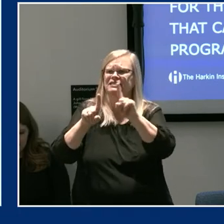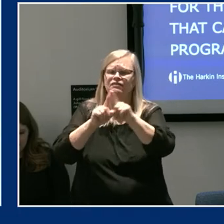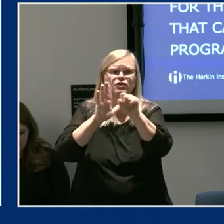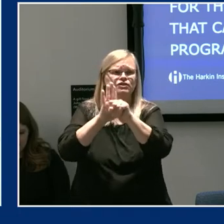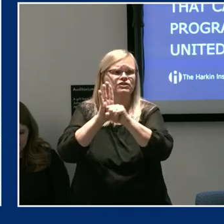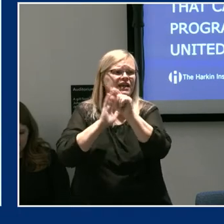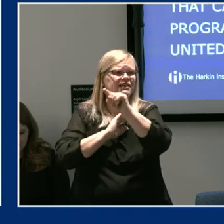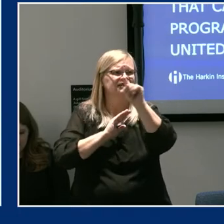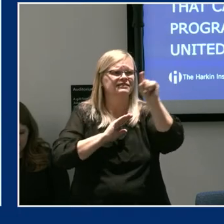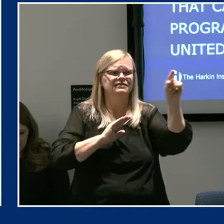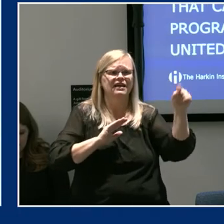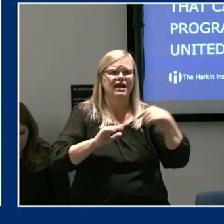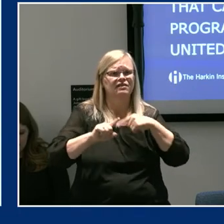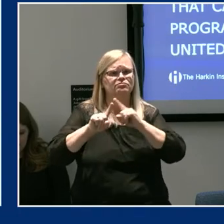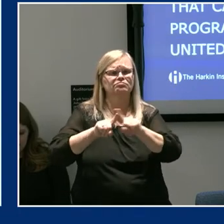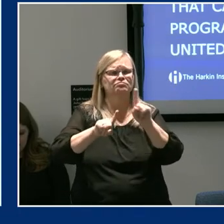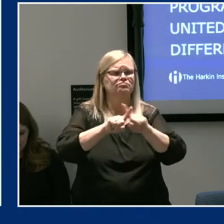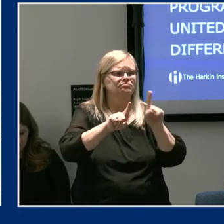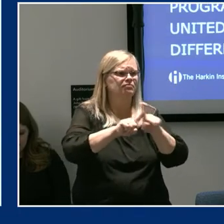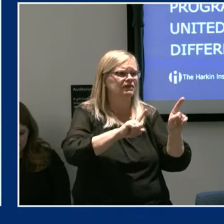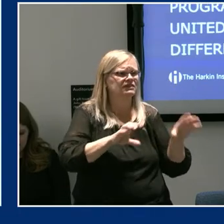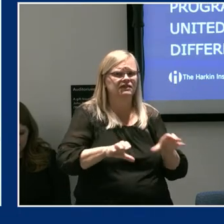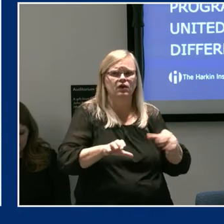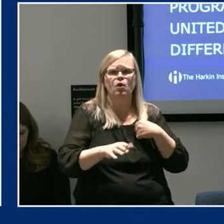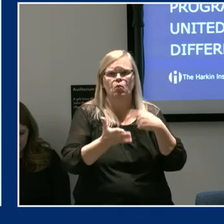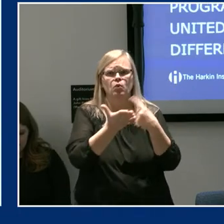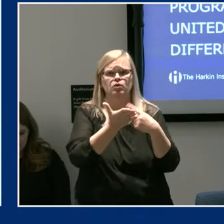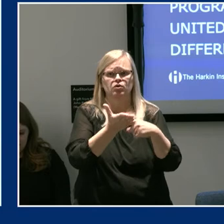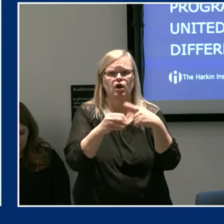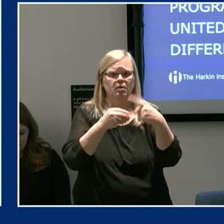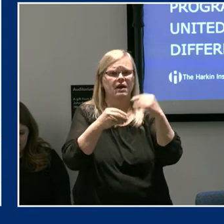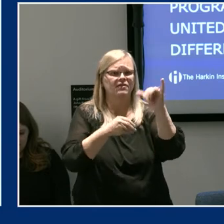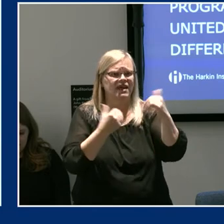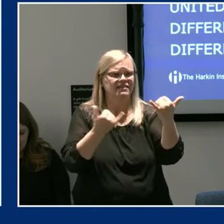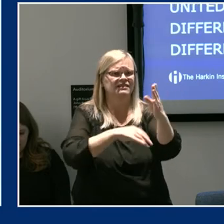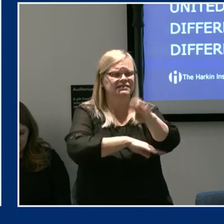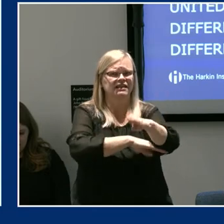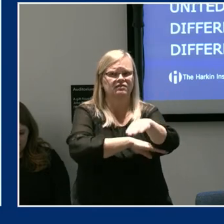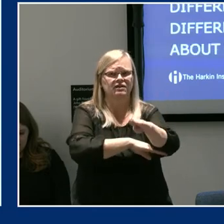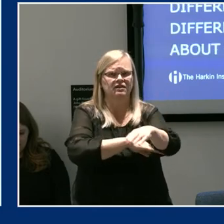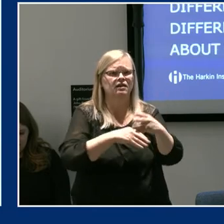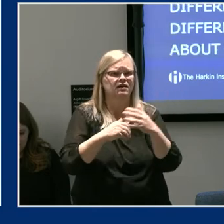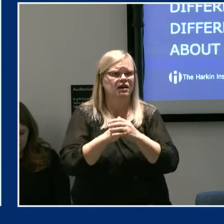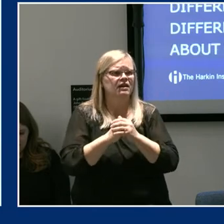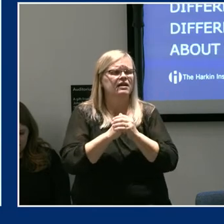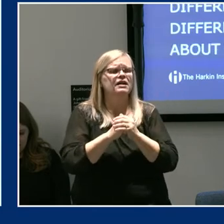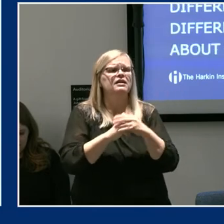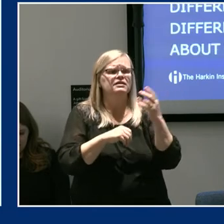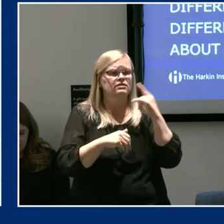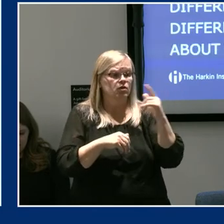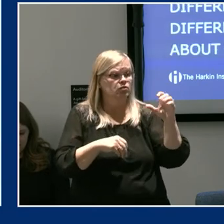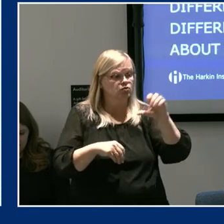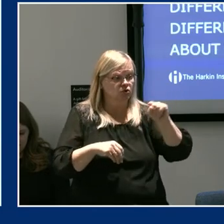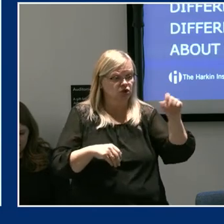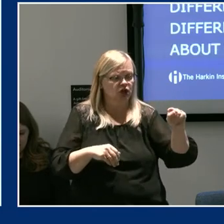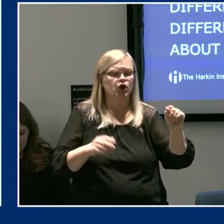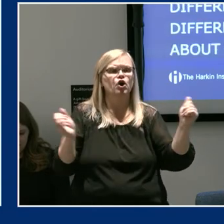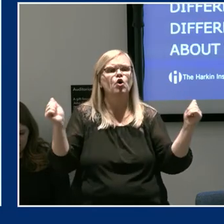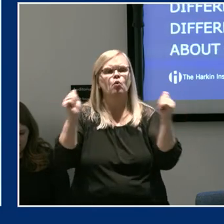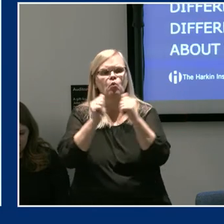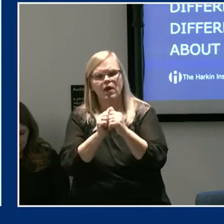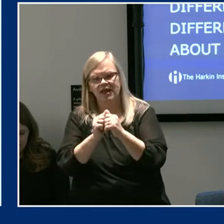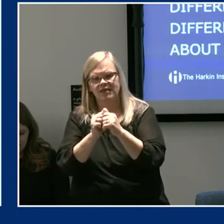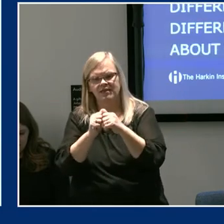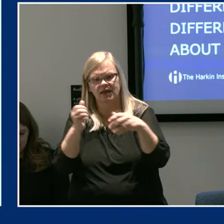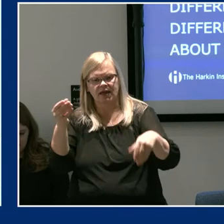there that have done different things. And so that's what we'll talk about this afternoon, is overlaying Social Security with a hopefully